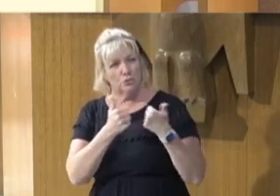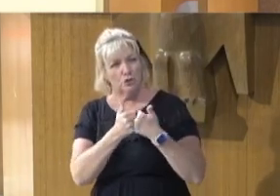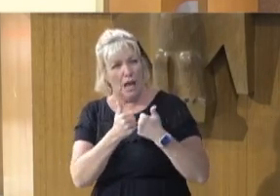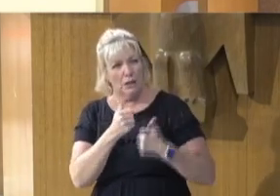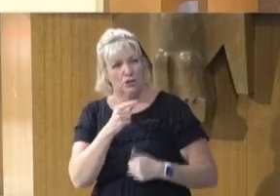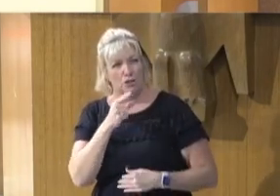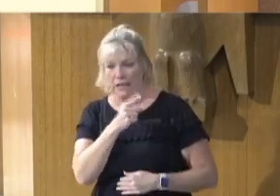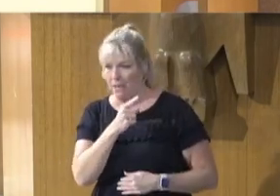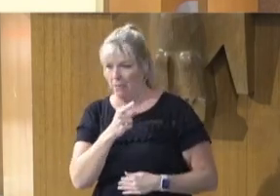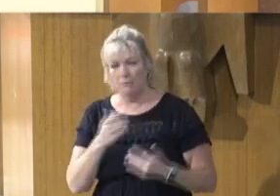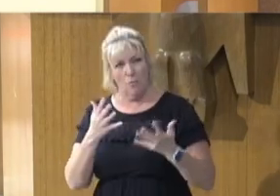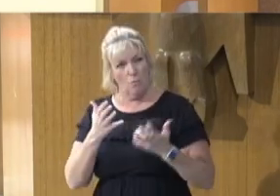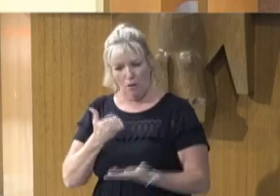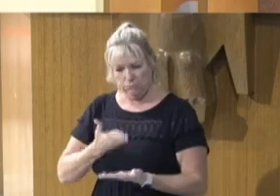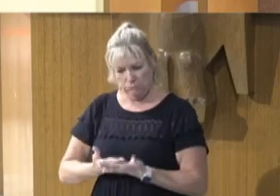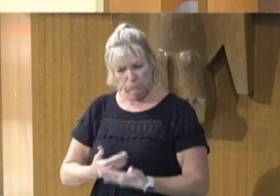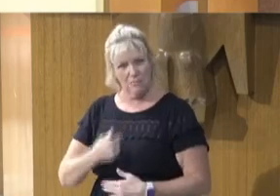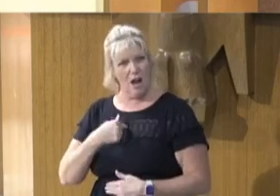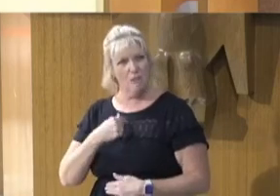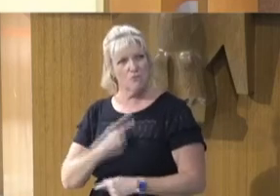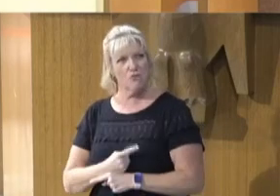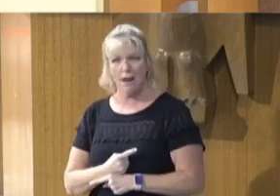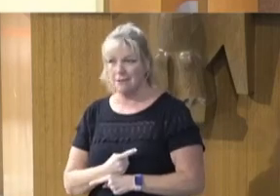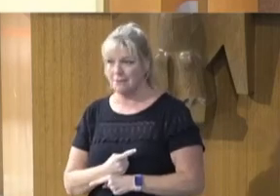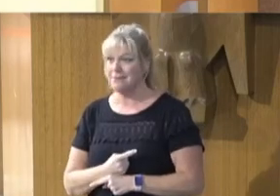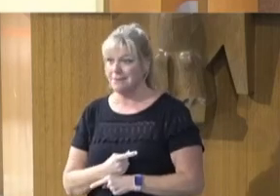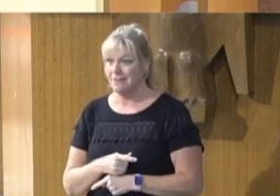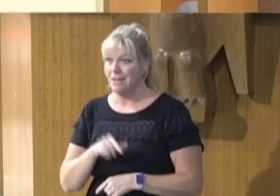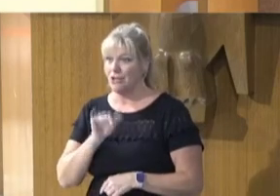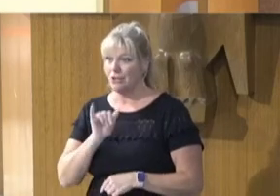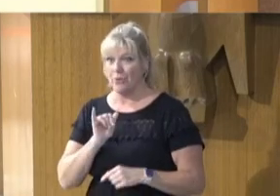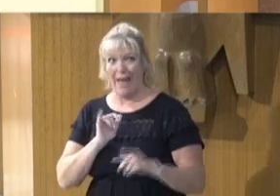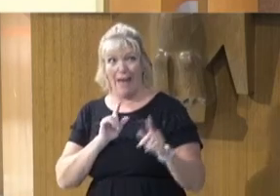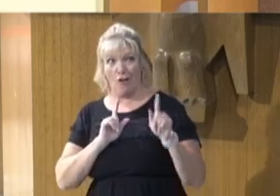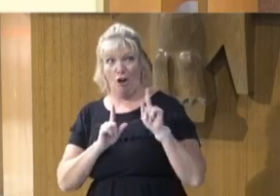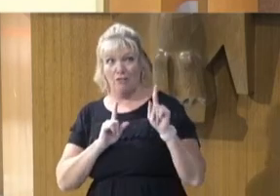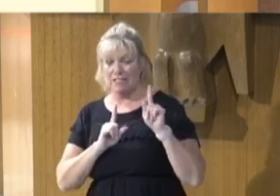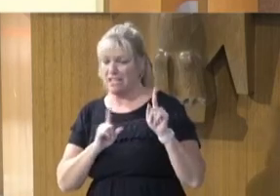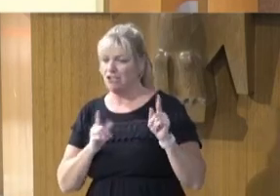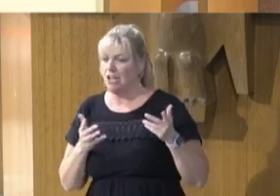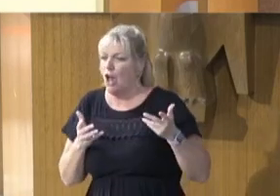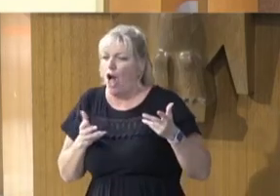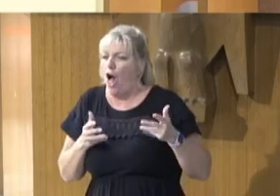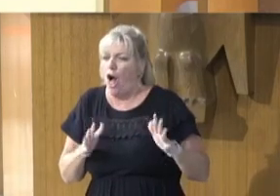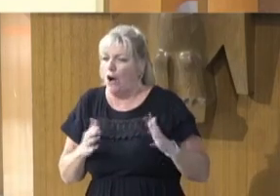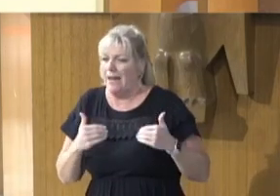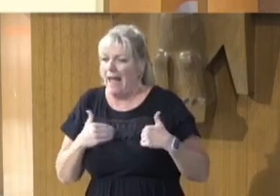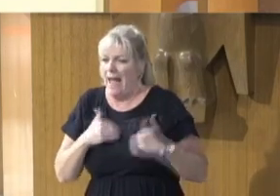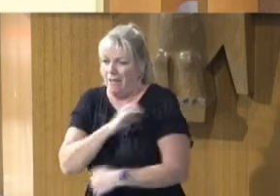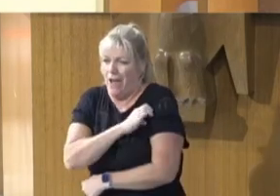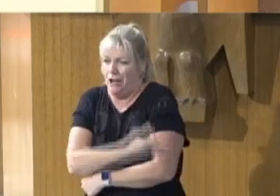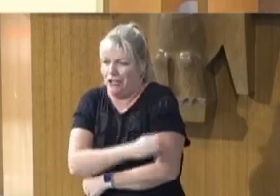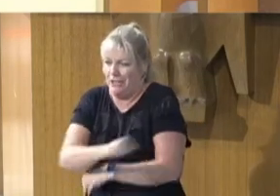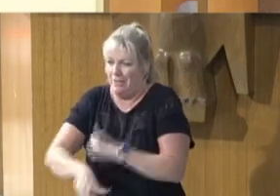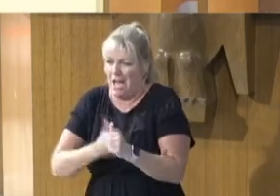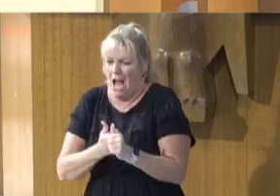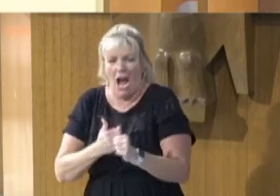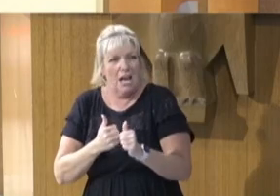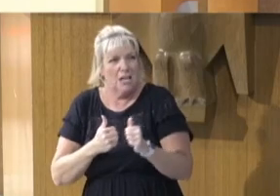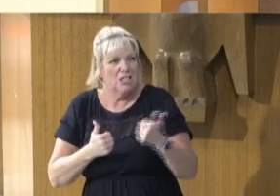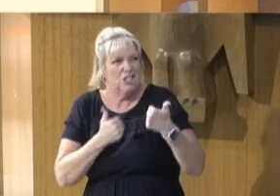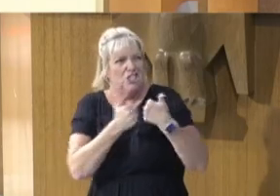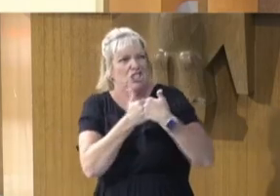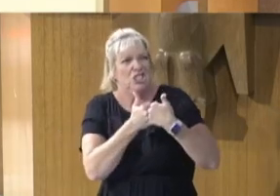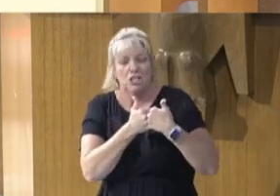vindicate himself. So this conversation is charged from the beginning. The religious expert is asking